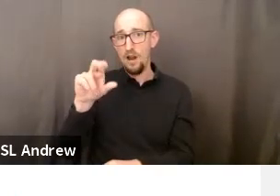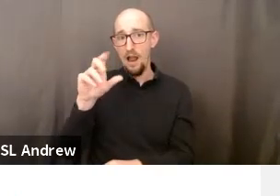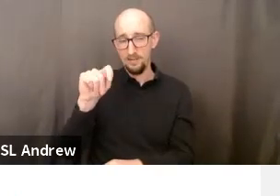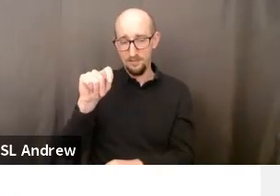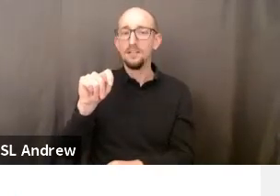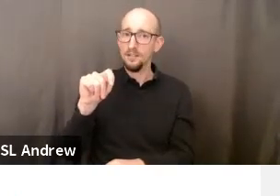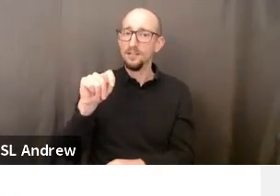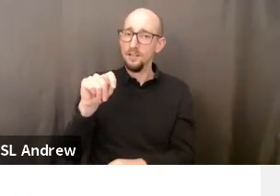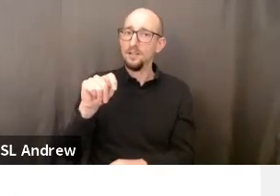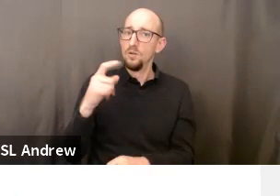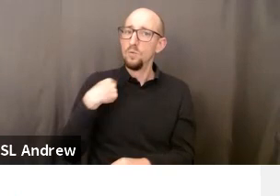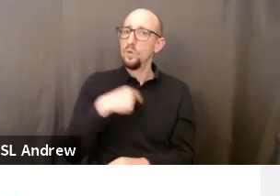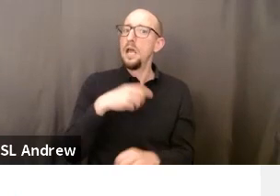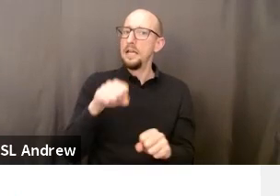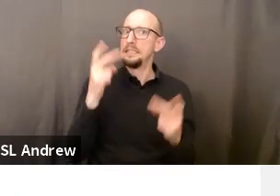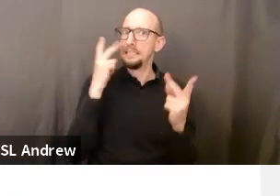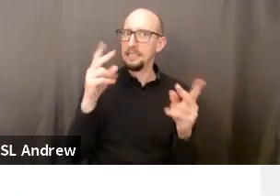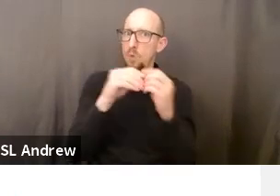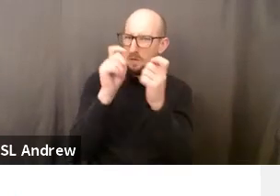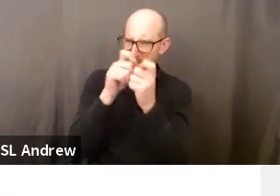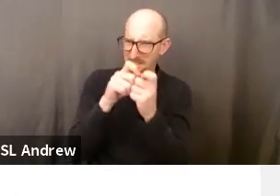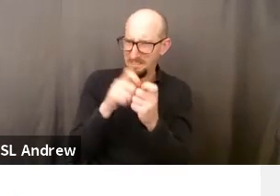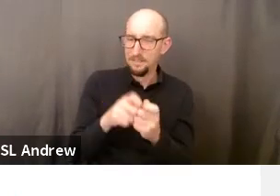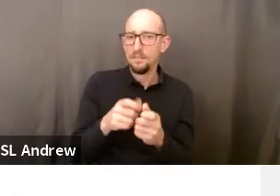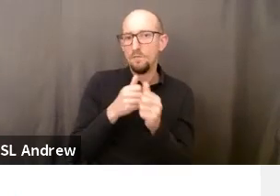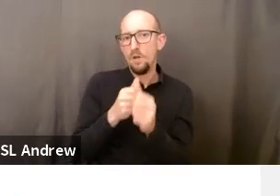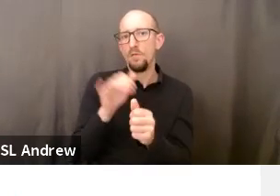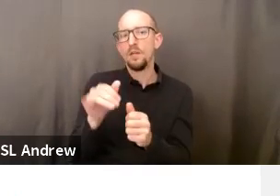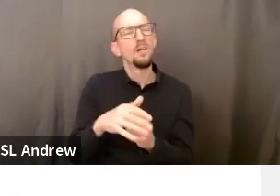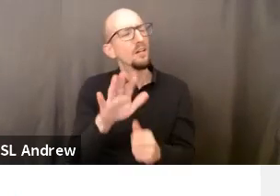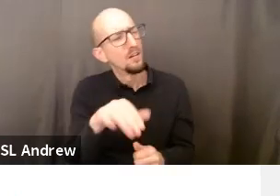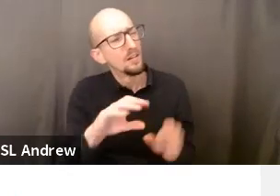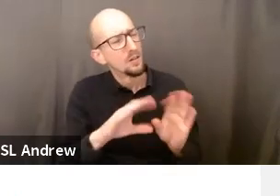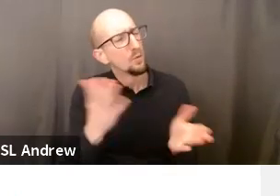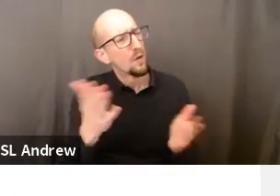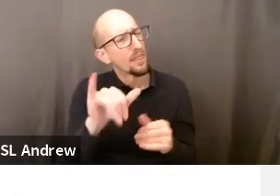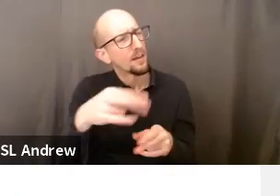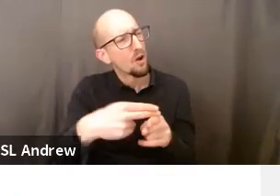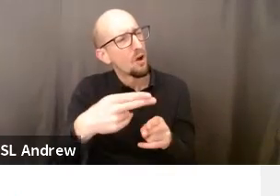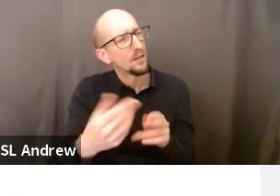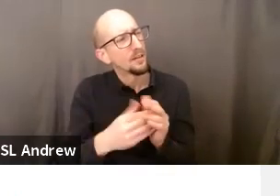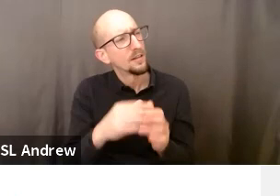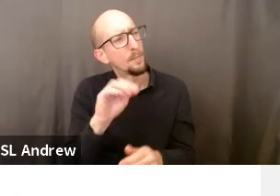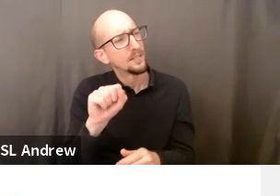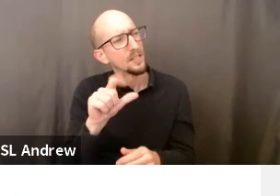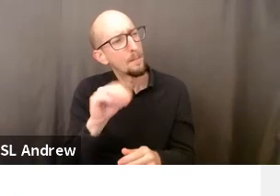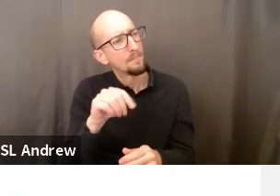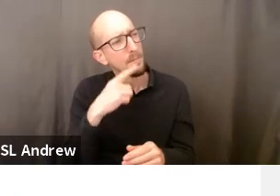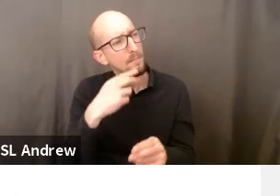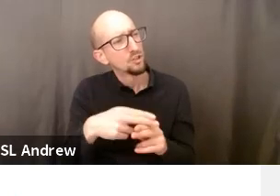that particular assessment. What is that called again, Ms. Lum? It's